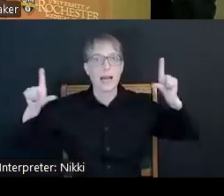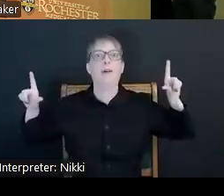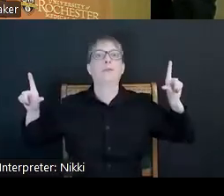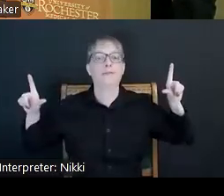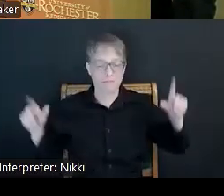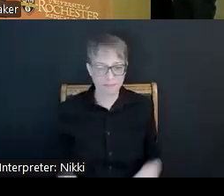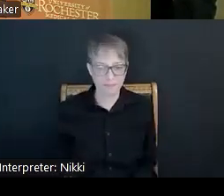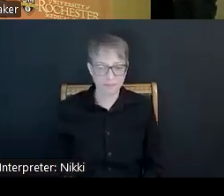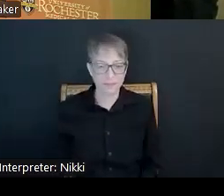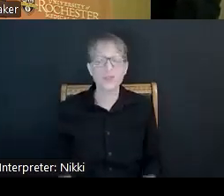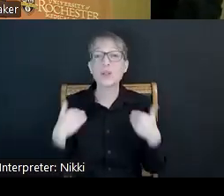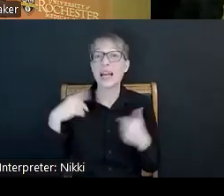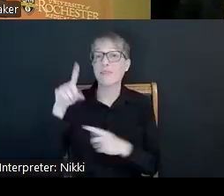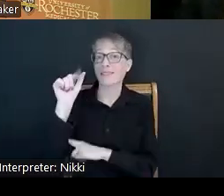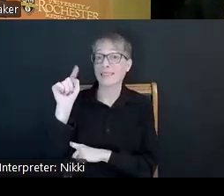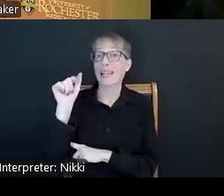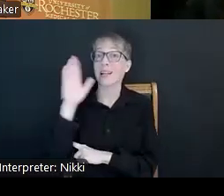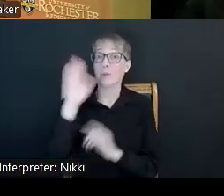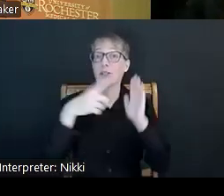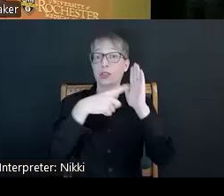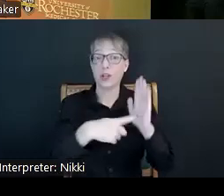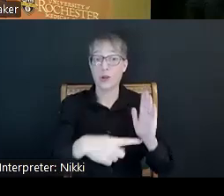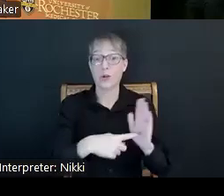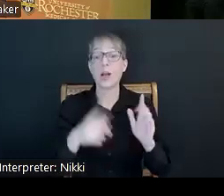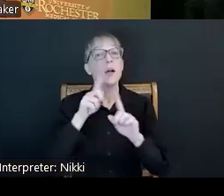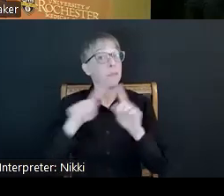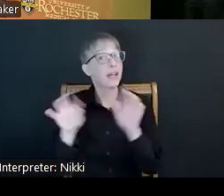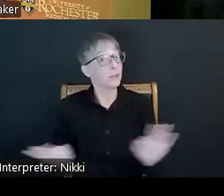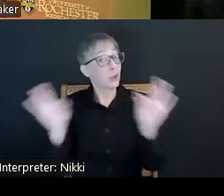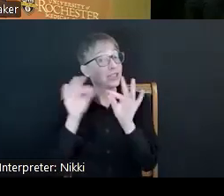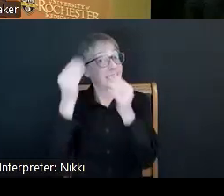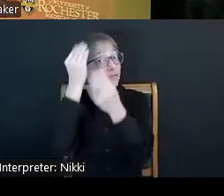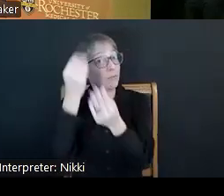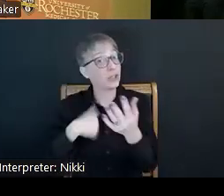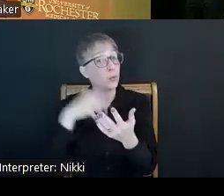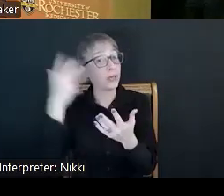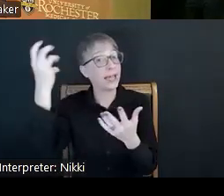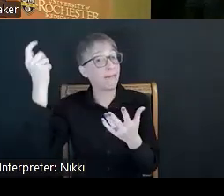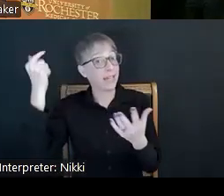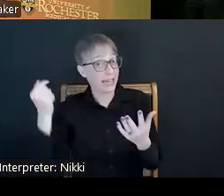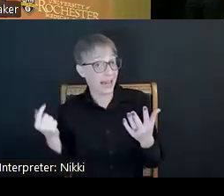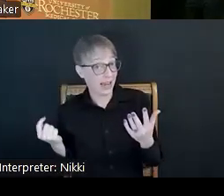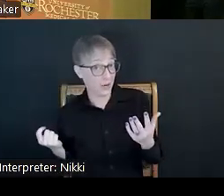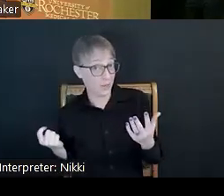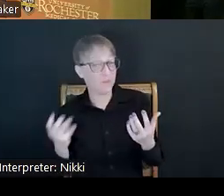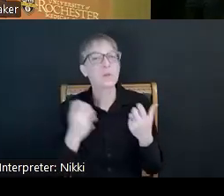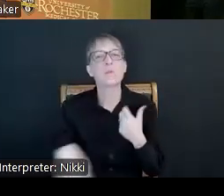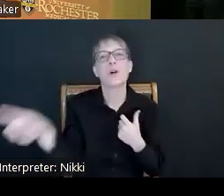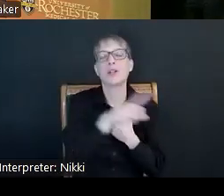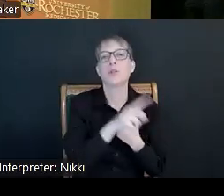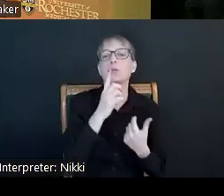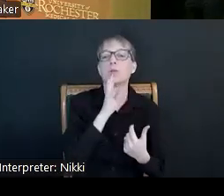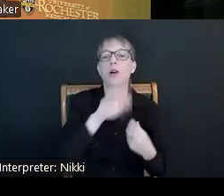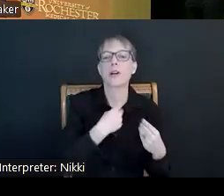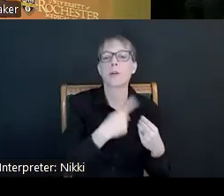we're going to show you, and we've purposefully taken away key information, and we really want to just get you talking about the info that you see. What